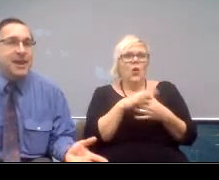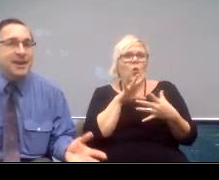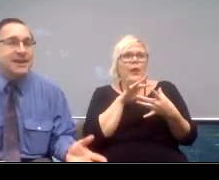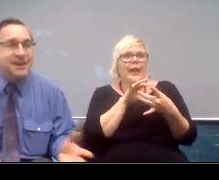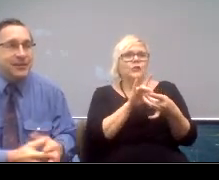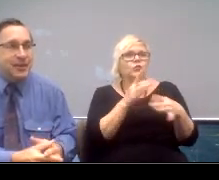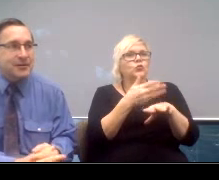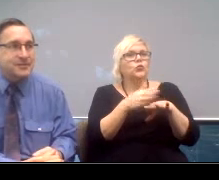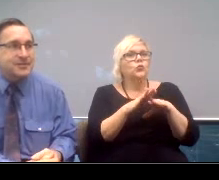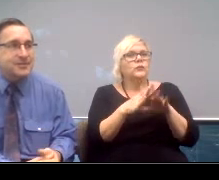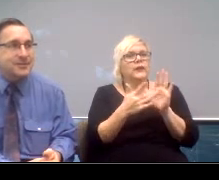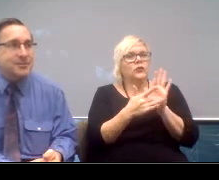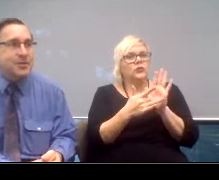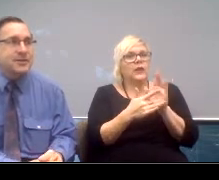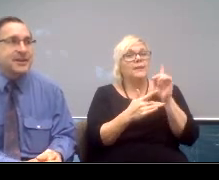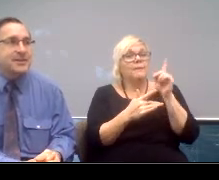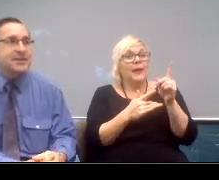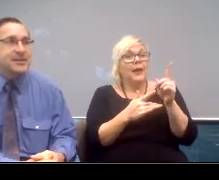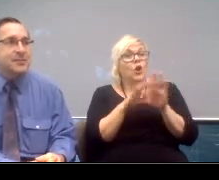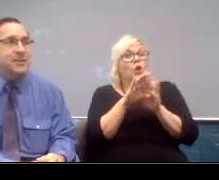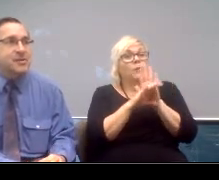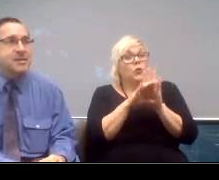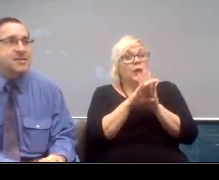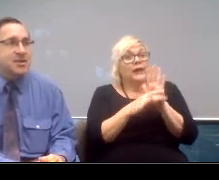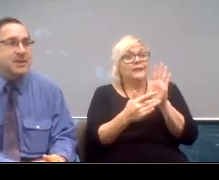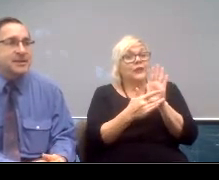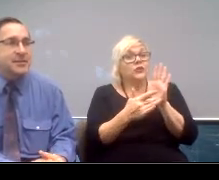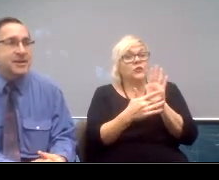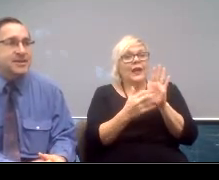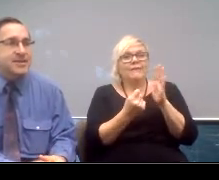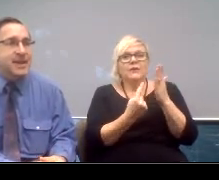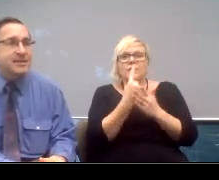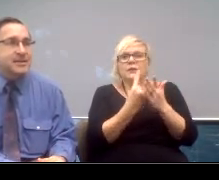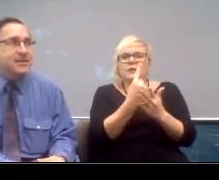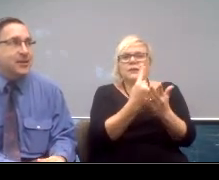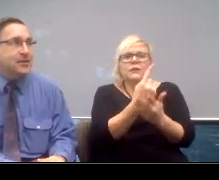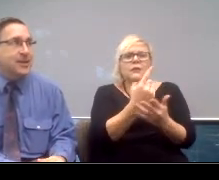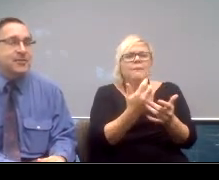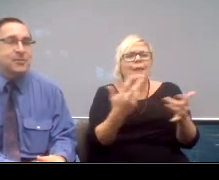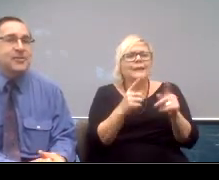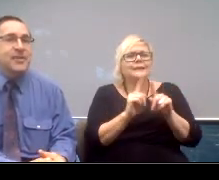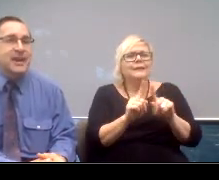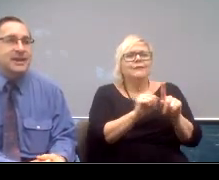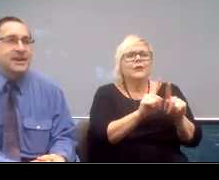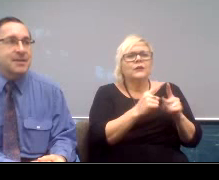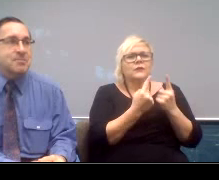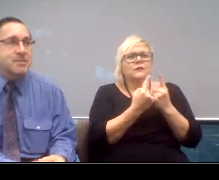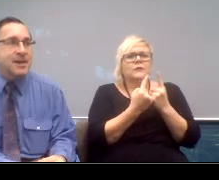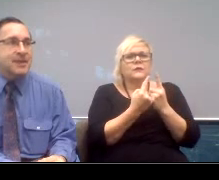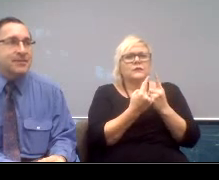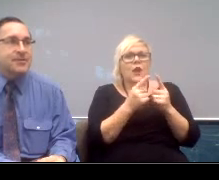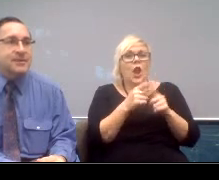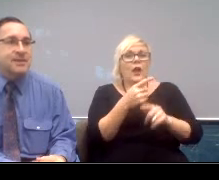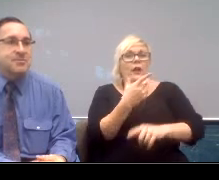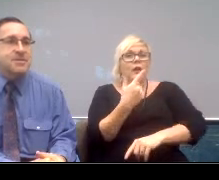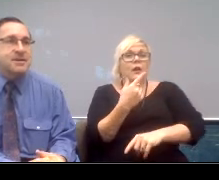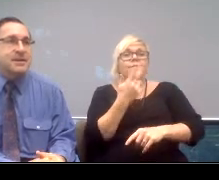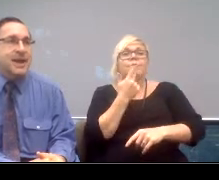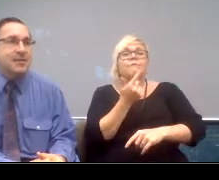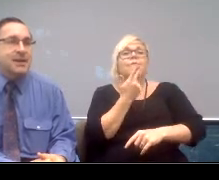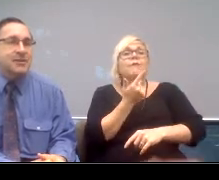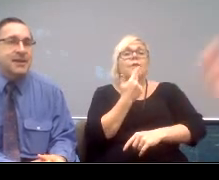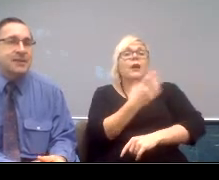The reality is, though, computer technology is appearing in so many devices now, So even prosthetic limbs, artificial